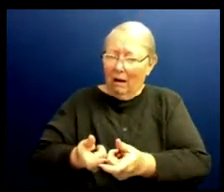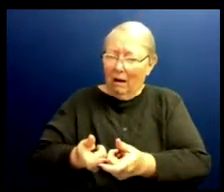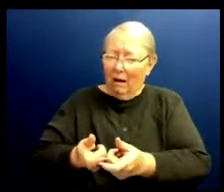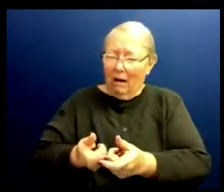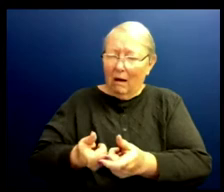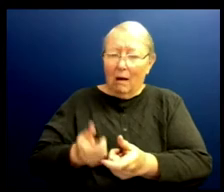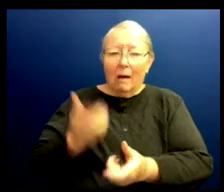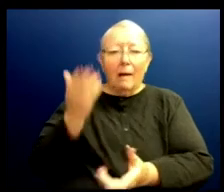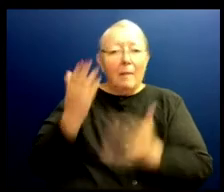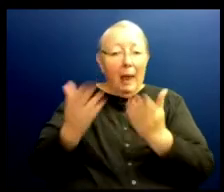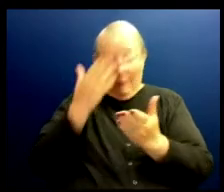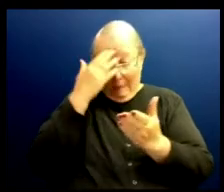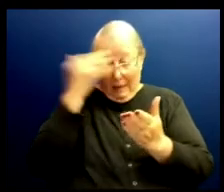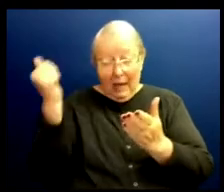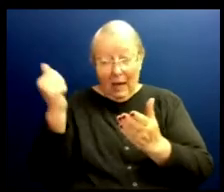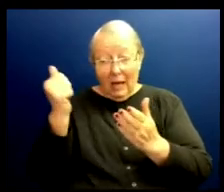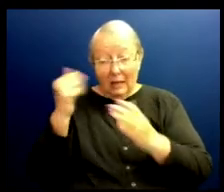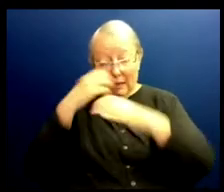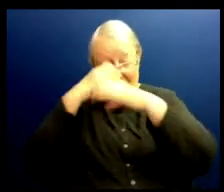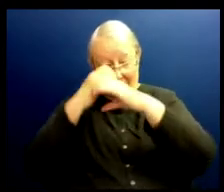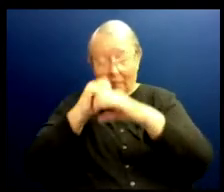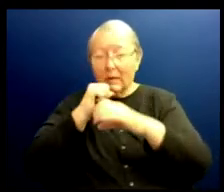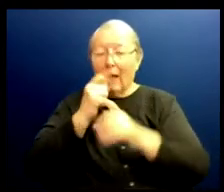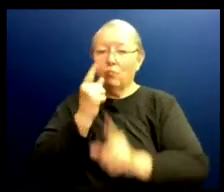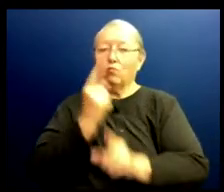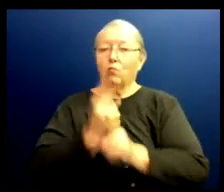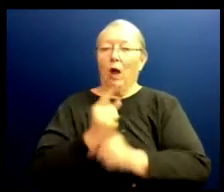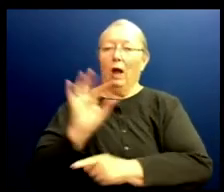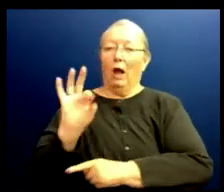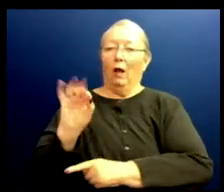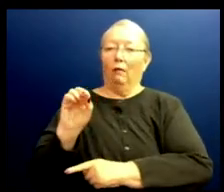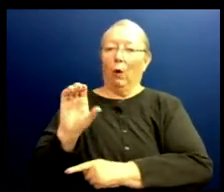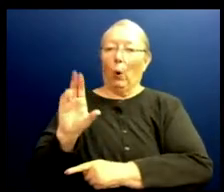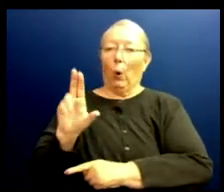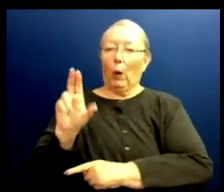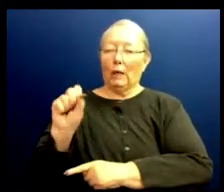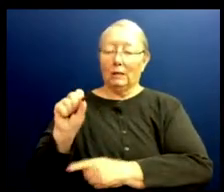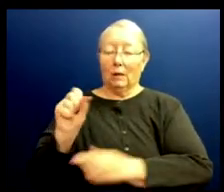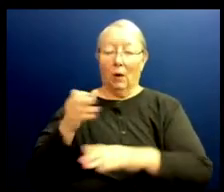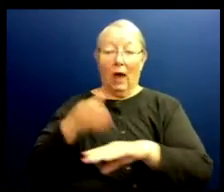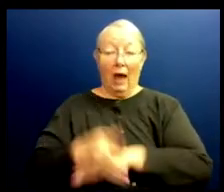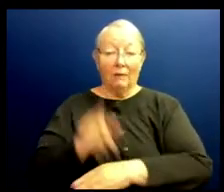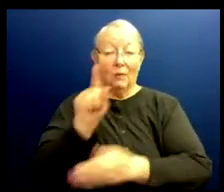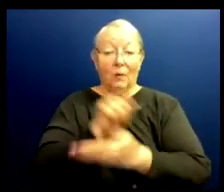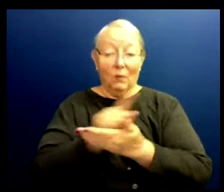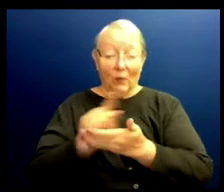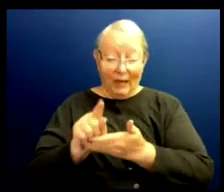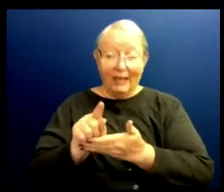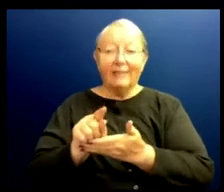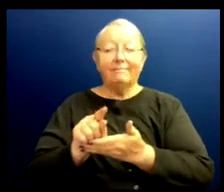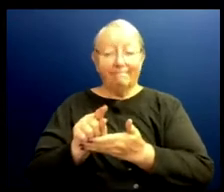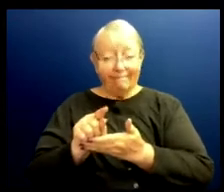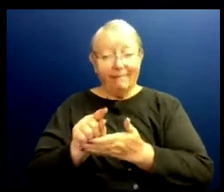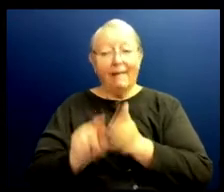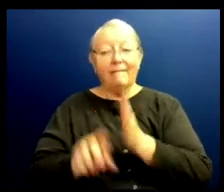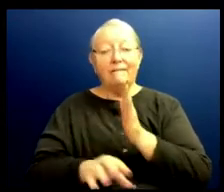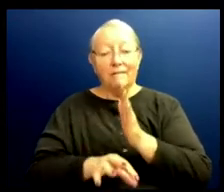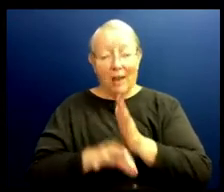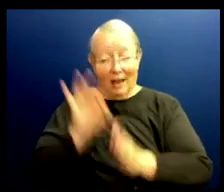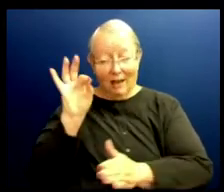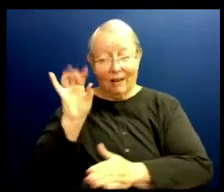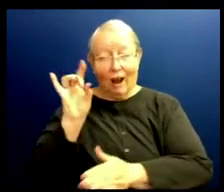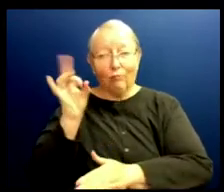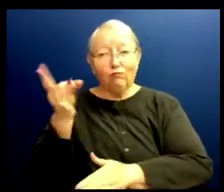reason. It was clear after a week's analysis that the telescope suffered a serious aberration called